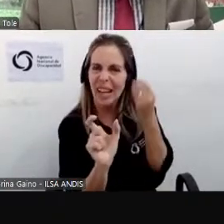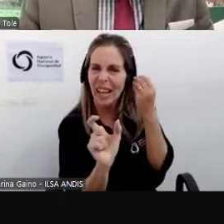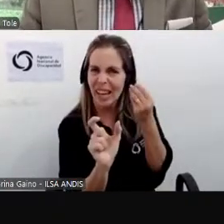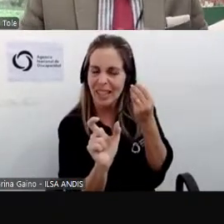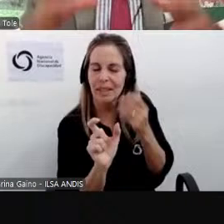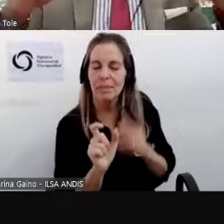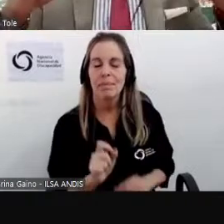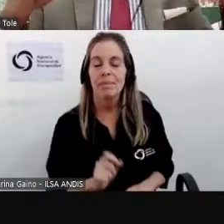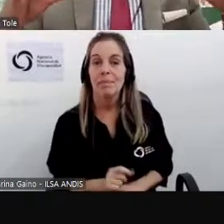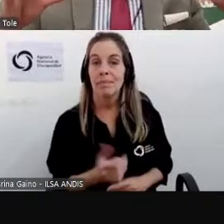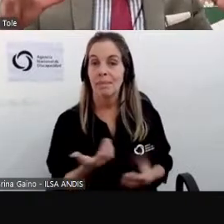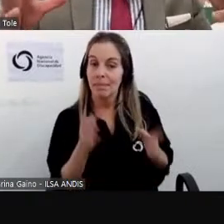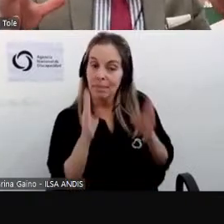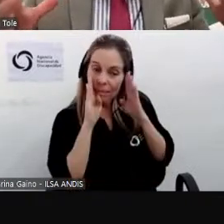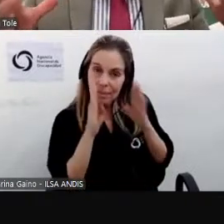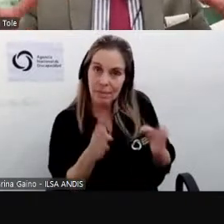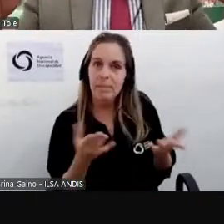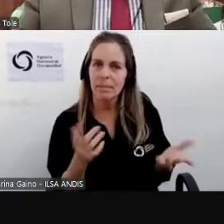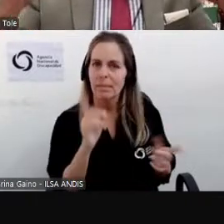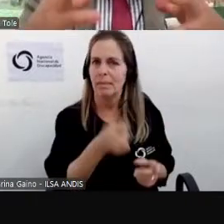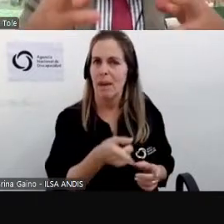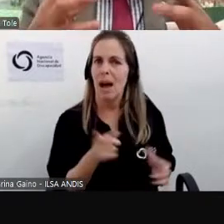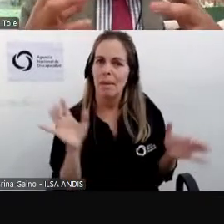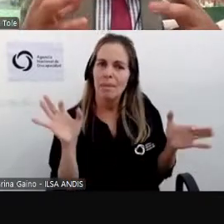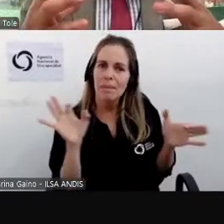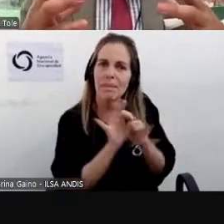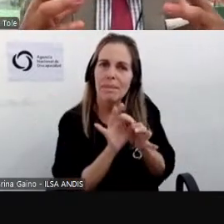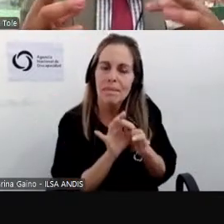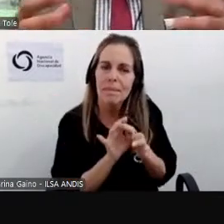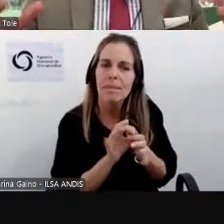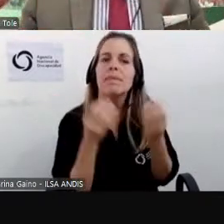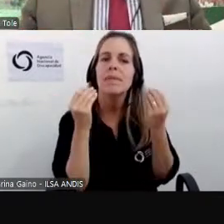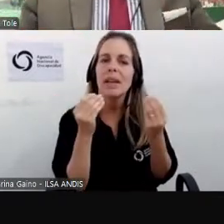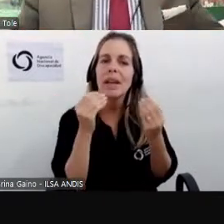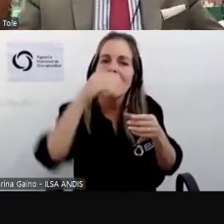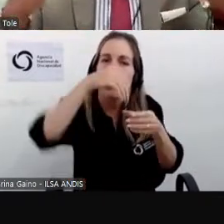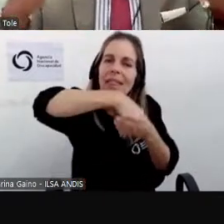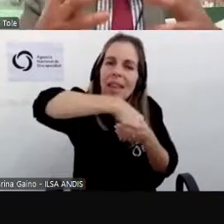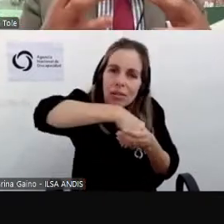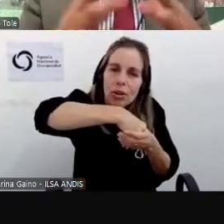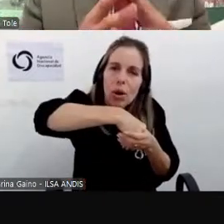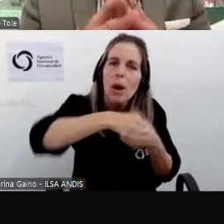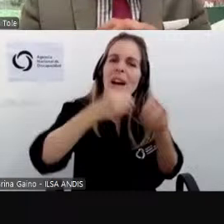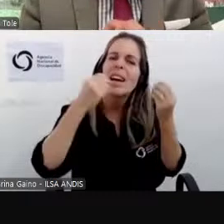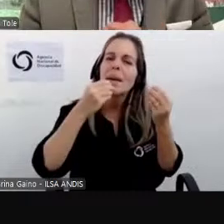diligence does not only see to the relations